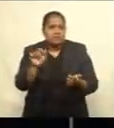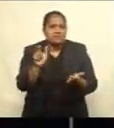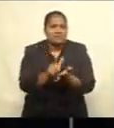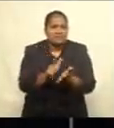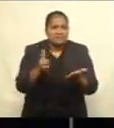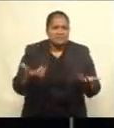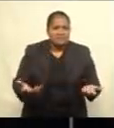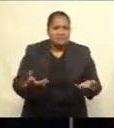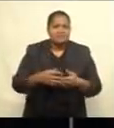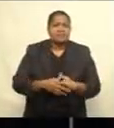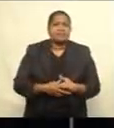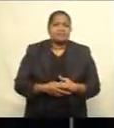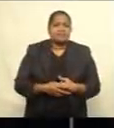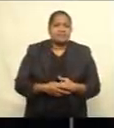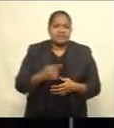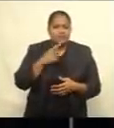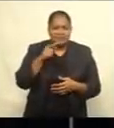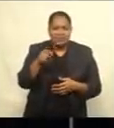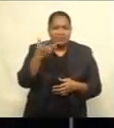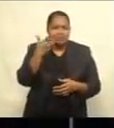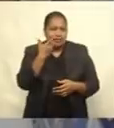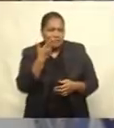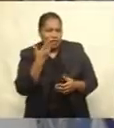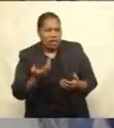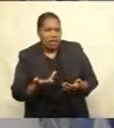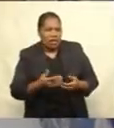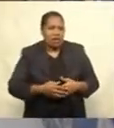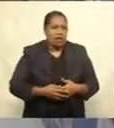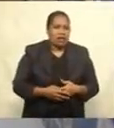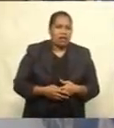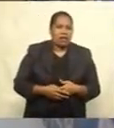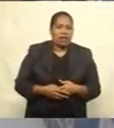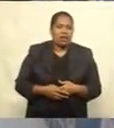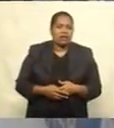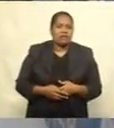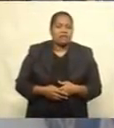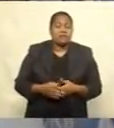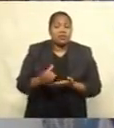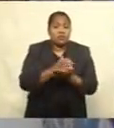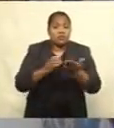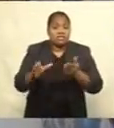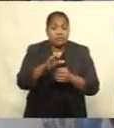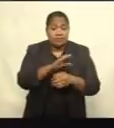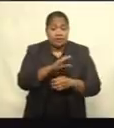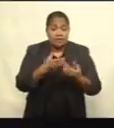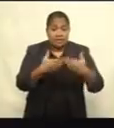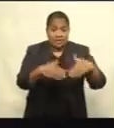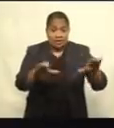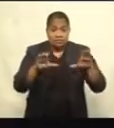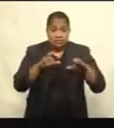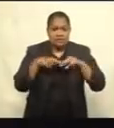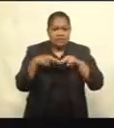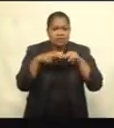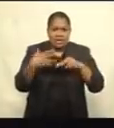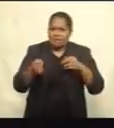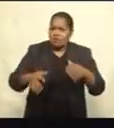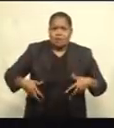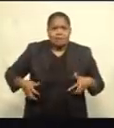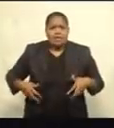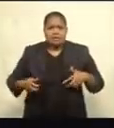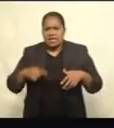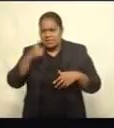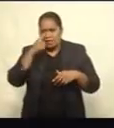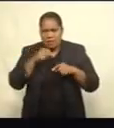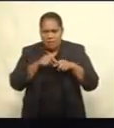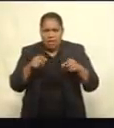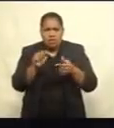practice has been labelled as shameful. The Consumer Council of Fiji has numerous complaints where consumers have been asked